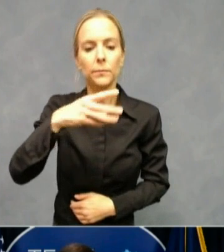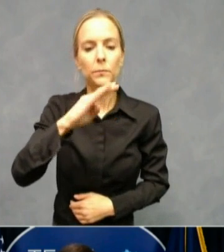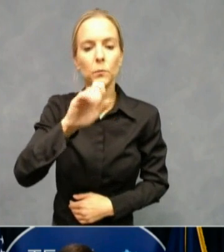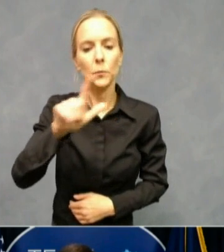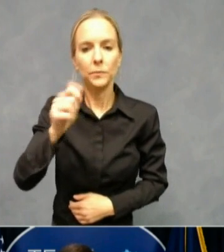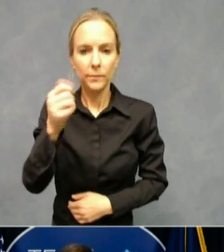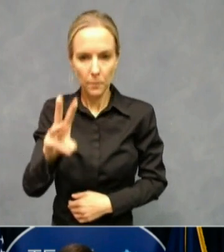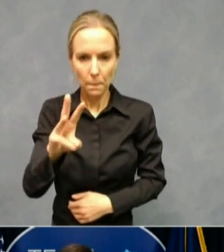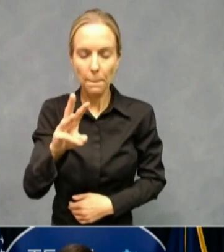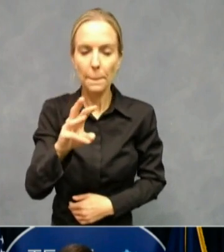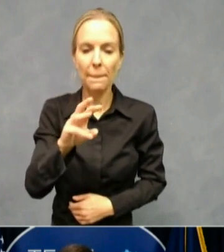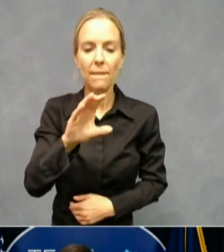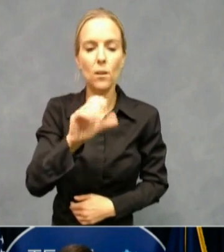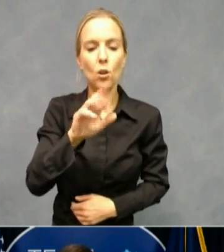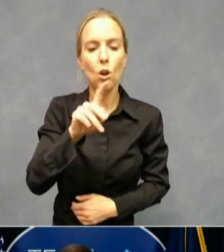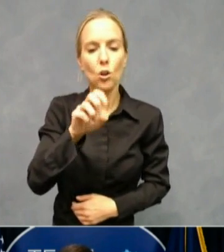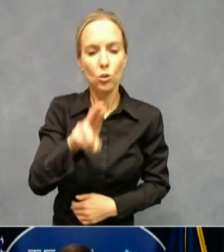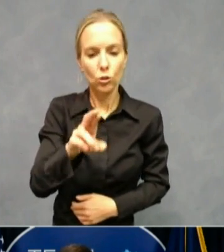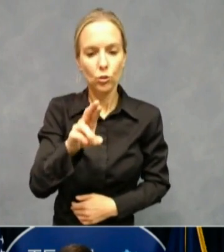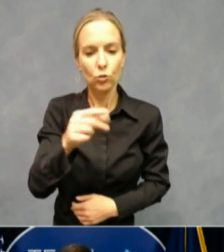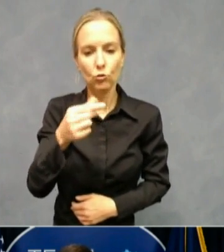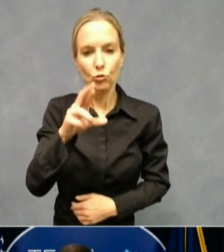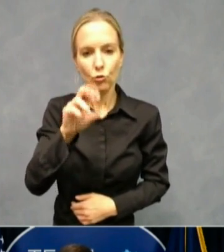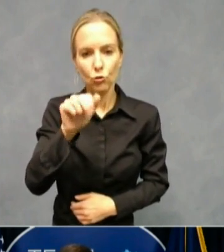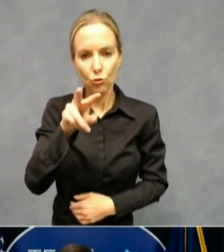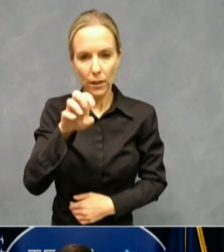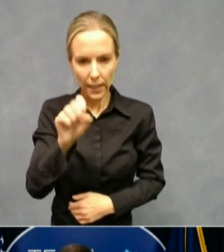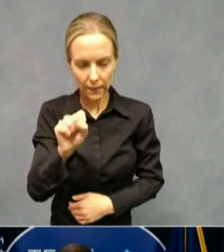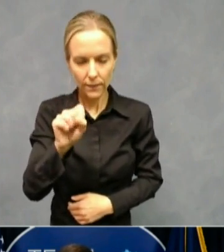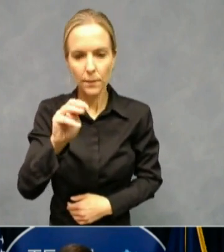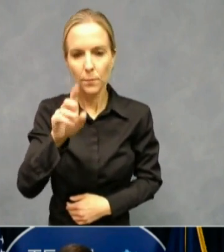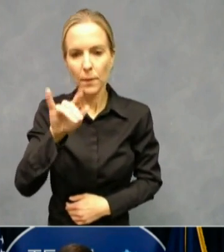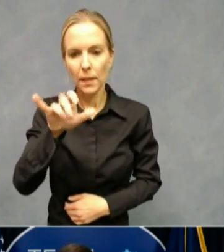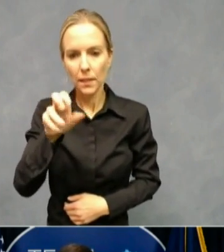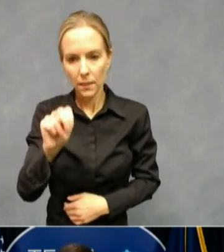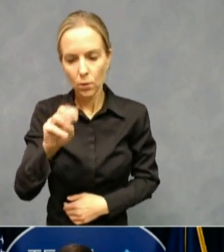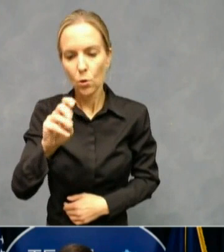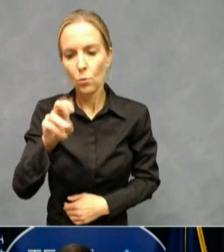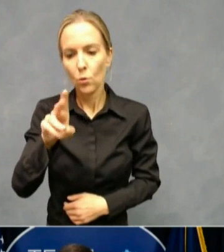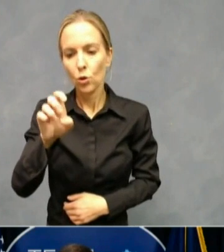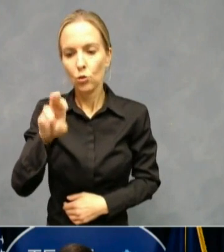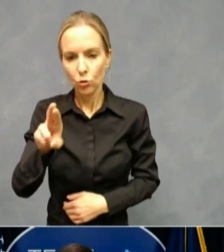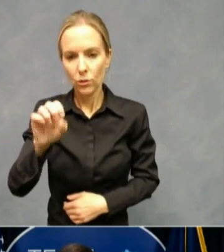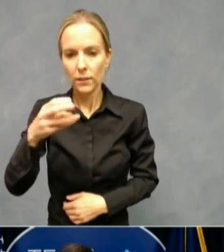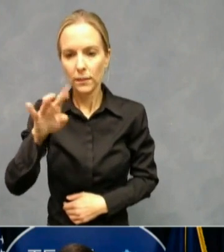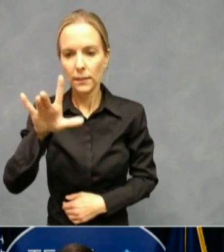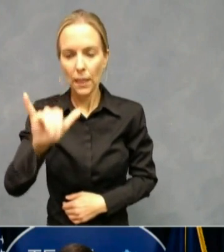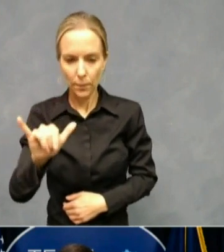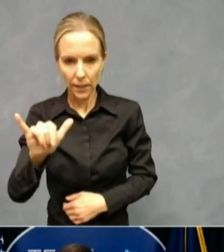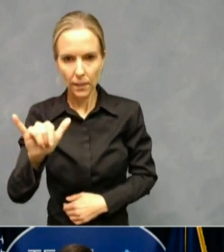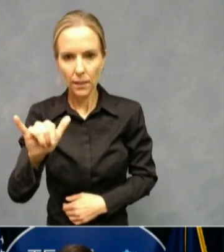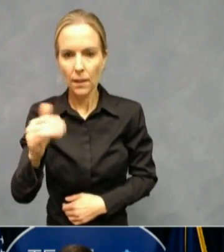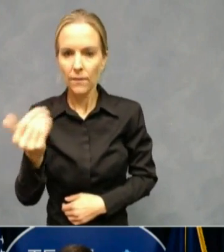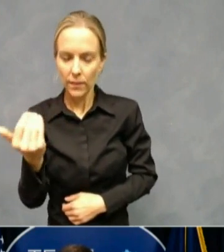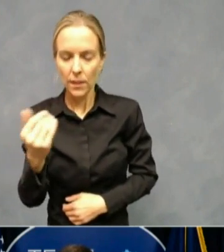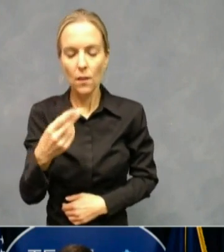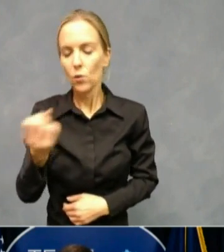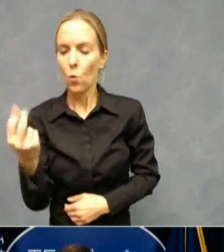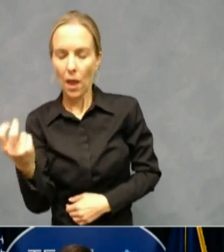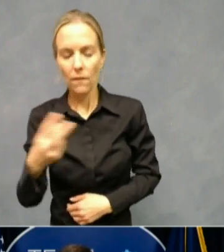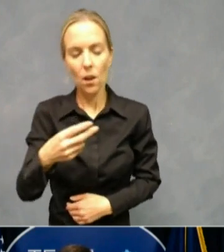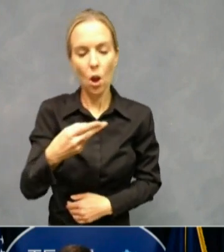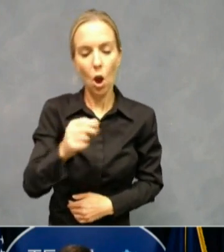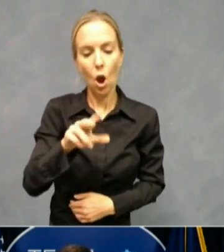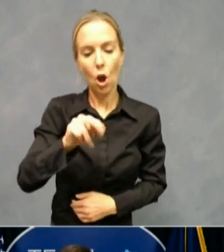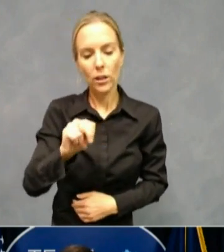for Carter, Graves, Madison, Mercer, and Shelby, 11 in Hart and Pike, and 10